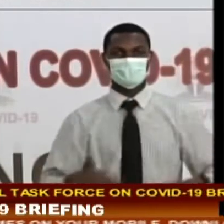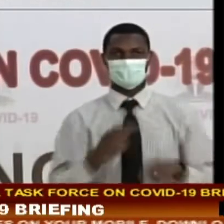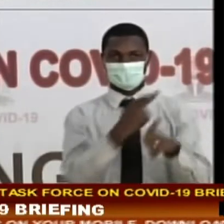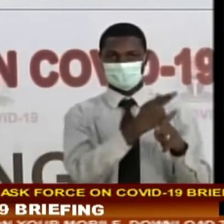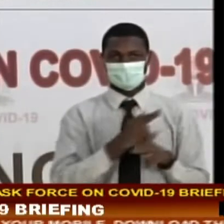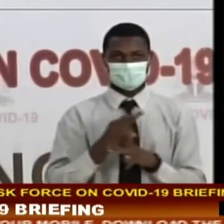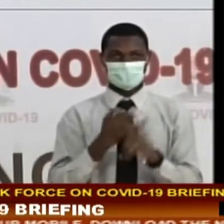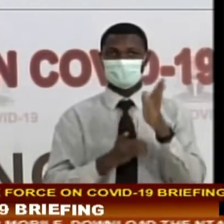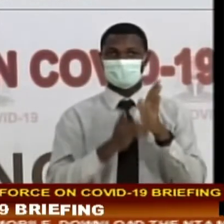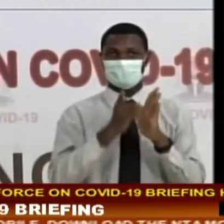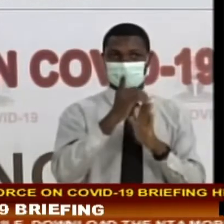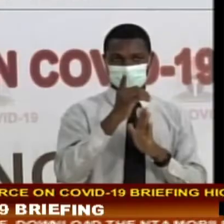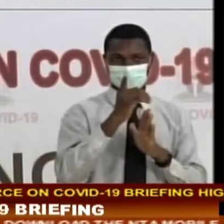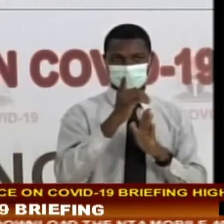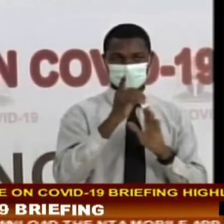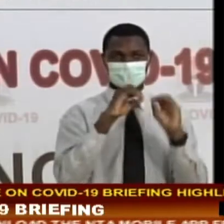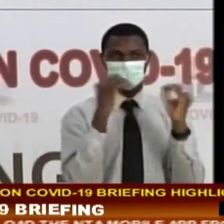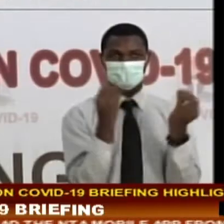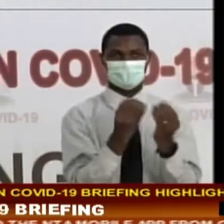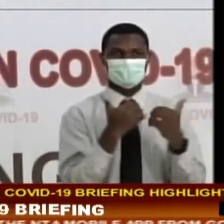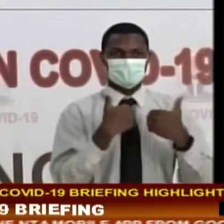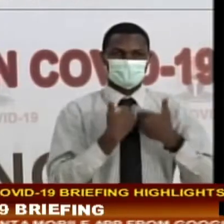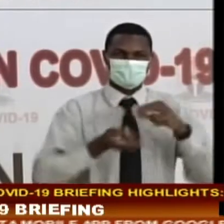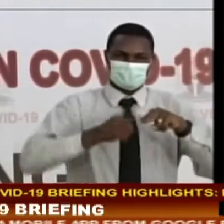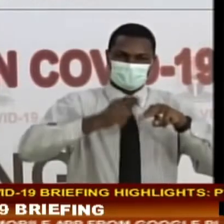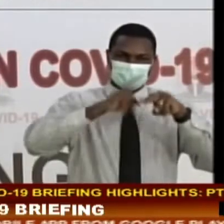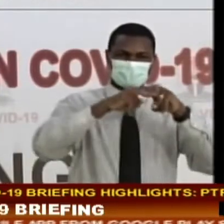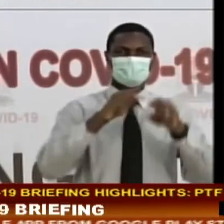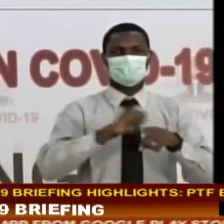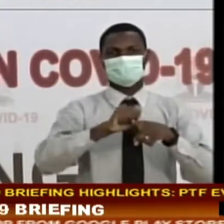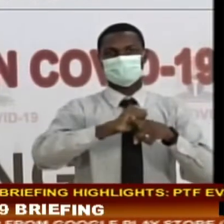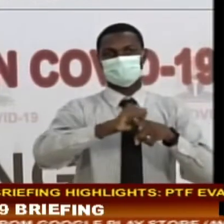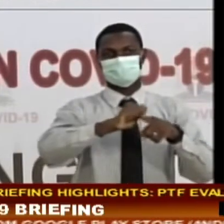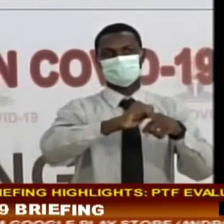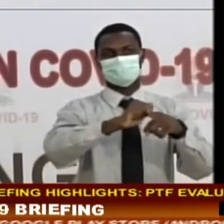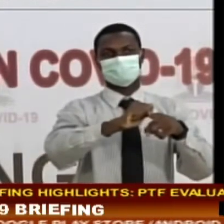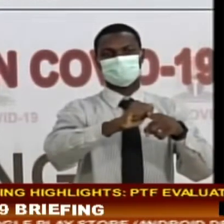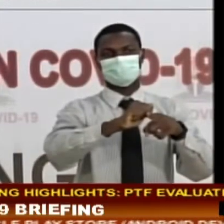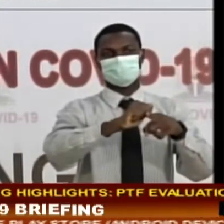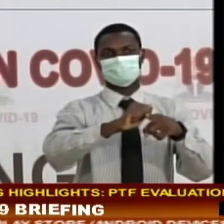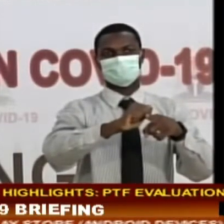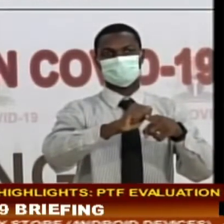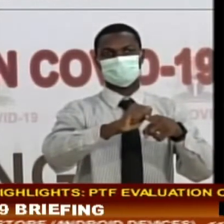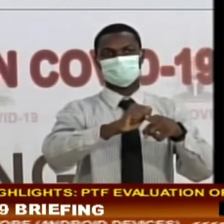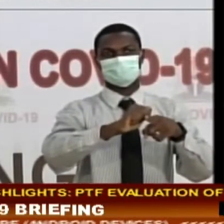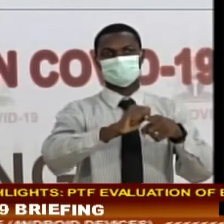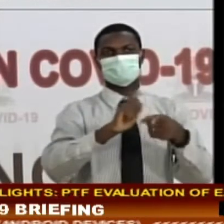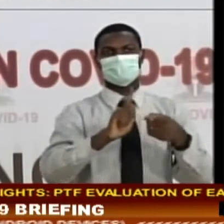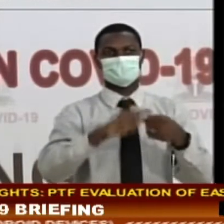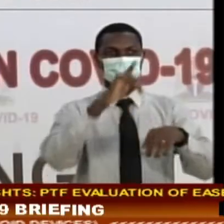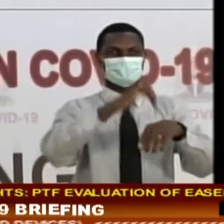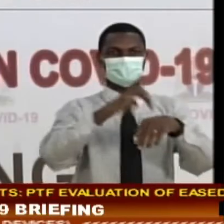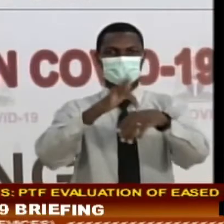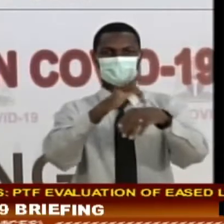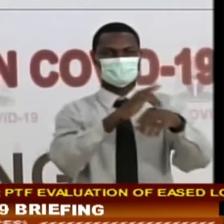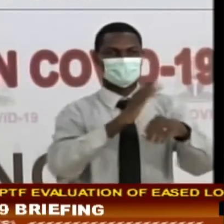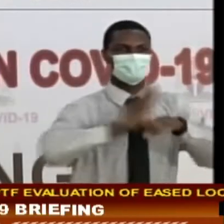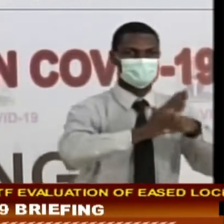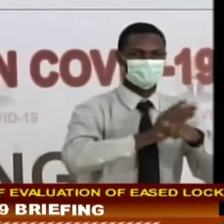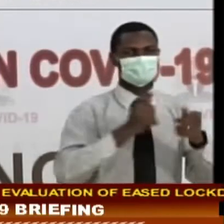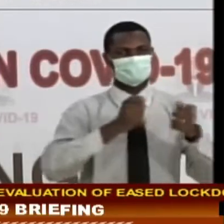agency have sced build of training in in infection prevention and control